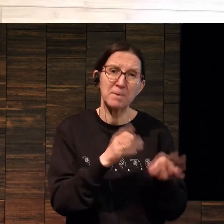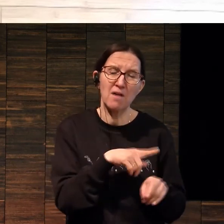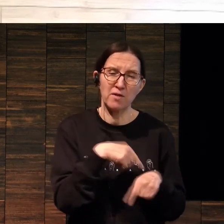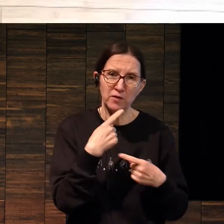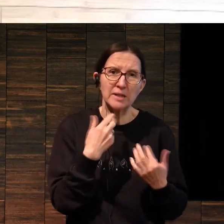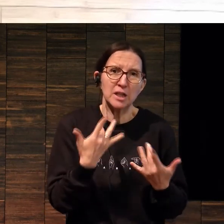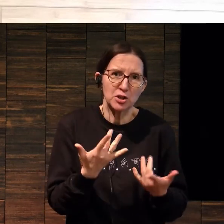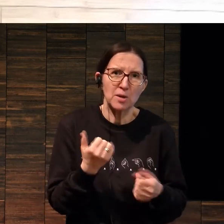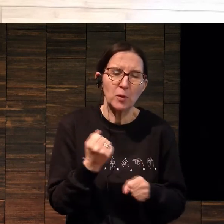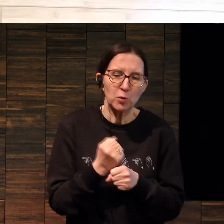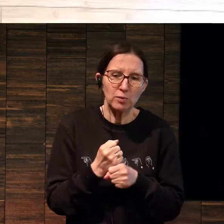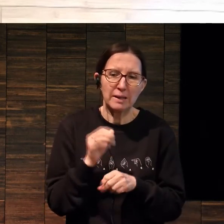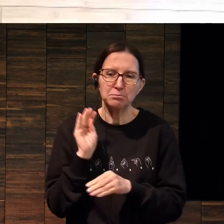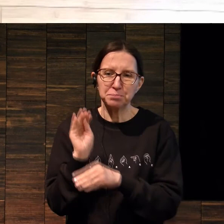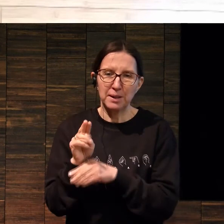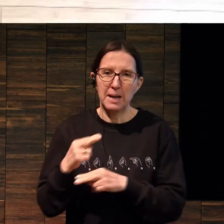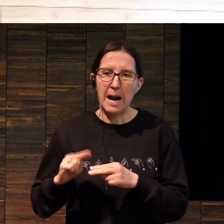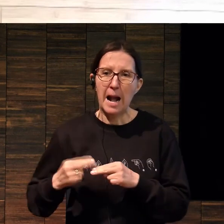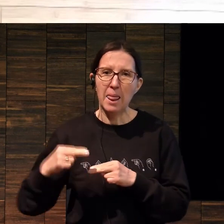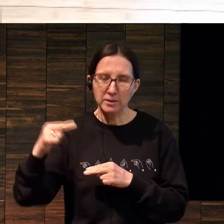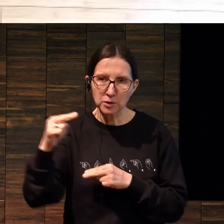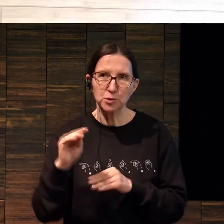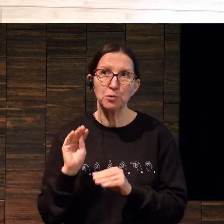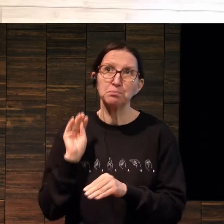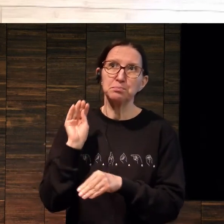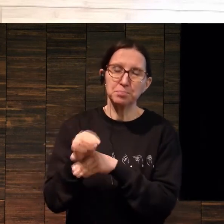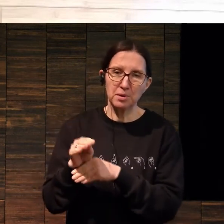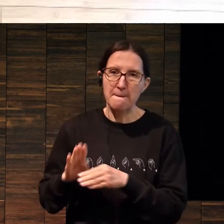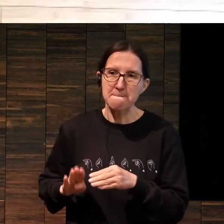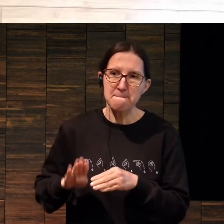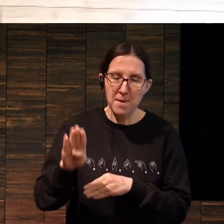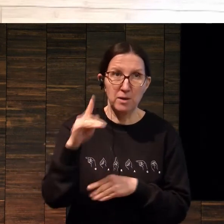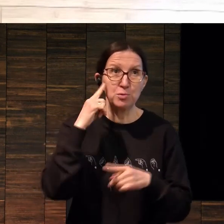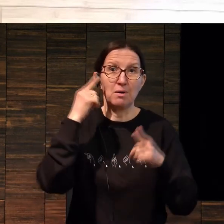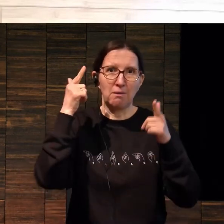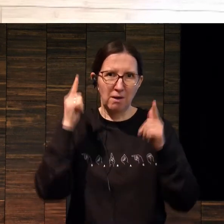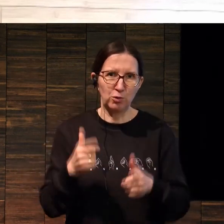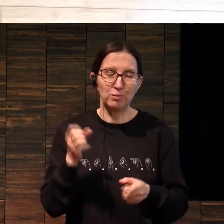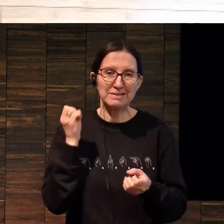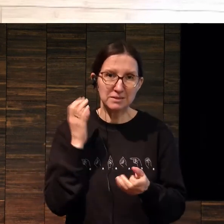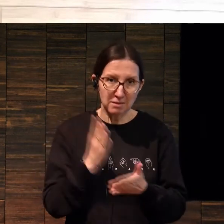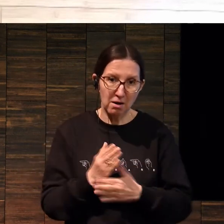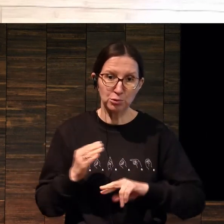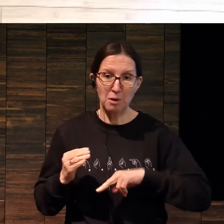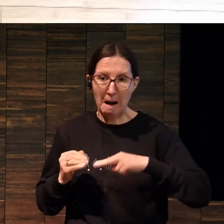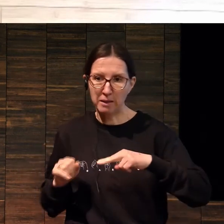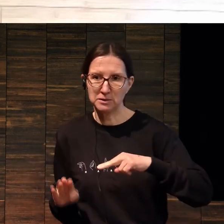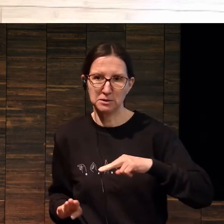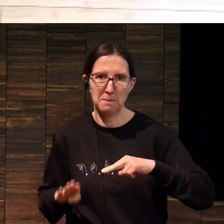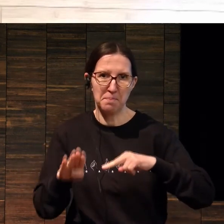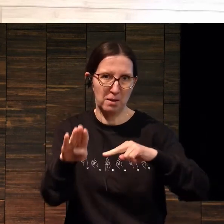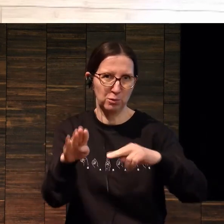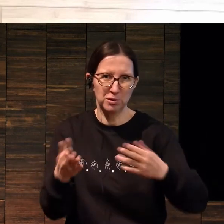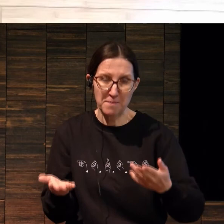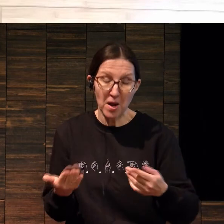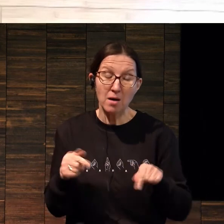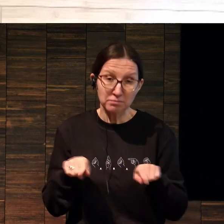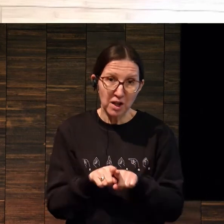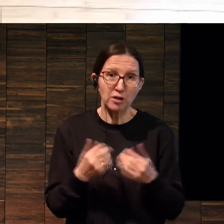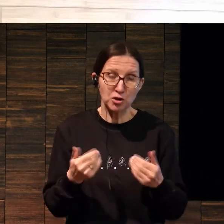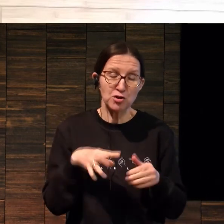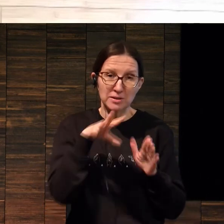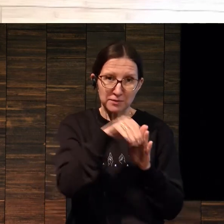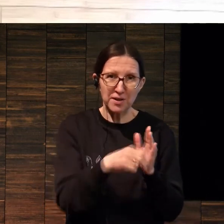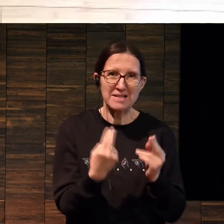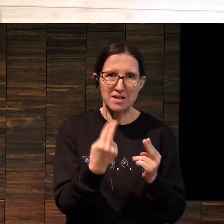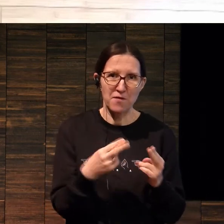place? Again, it's because we're using these programming languages that are old. Like all of the technology that we're building this stuff with